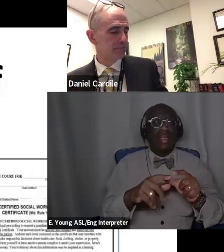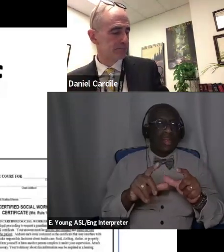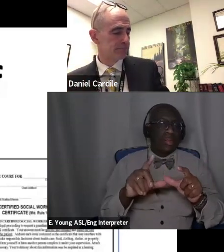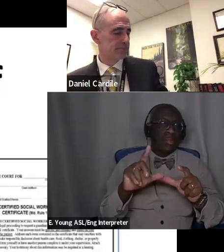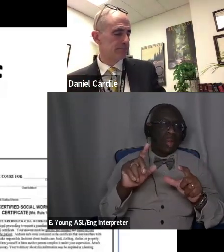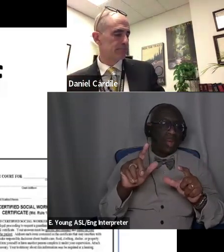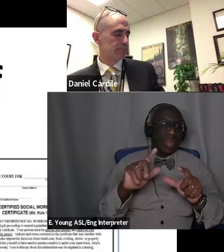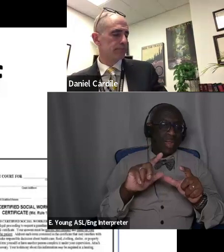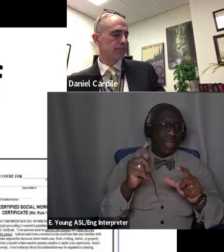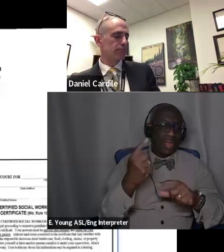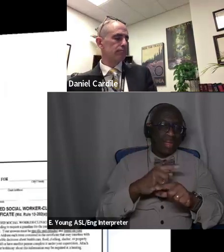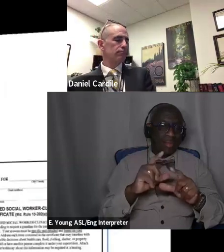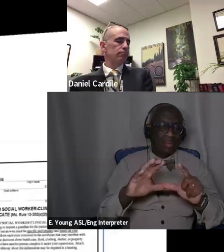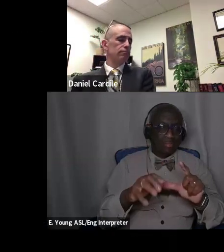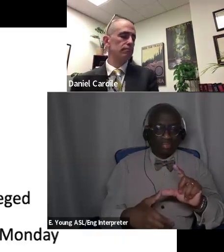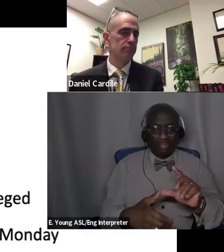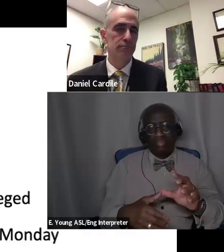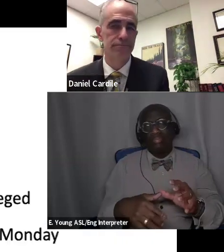please.